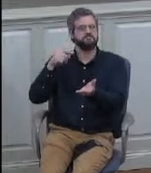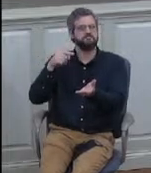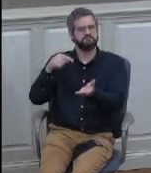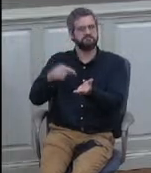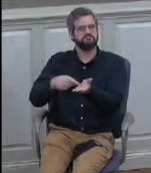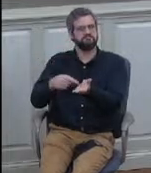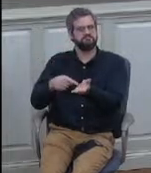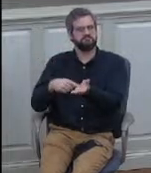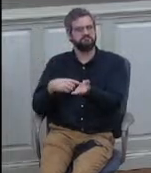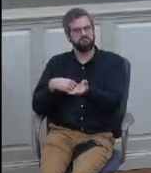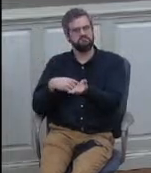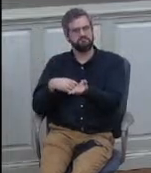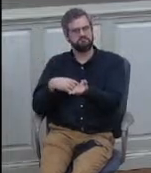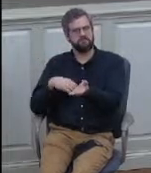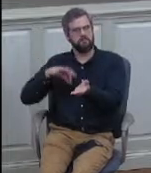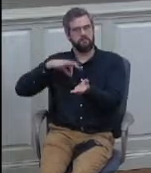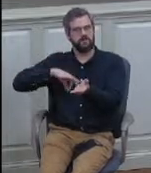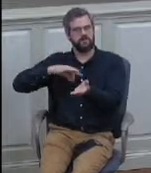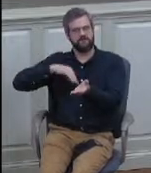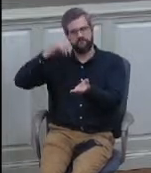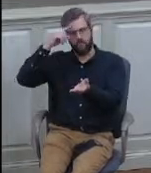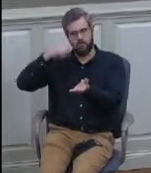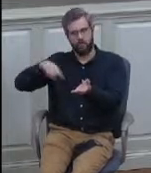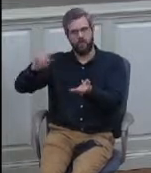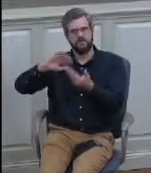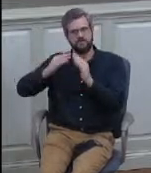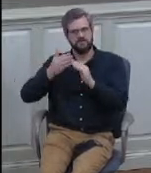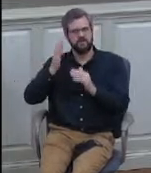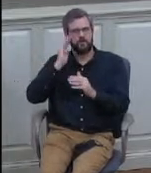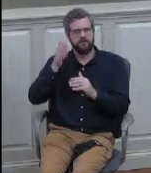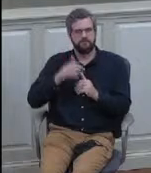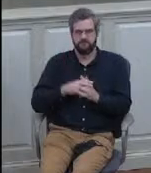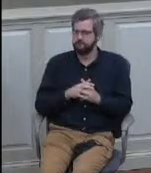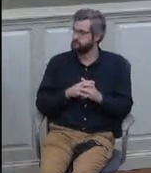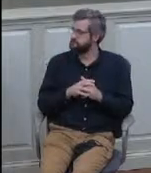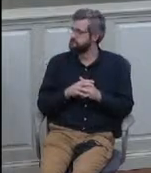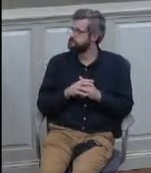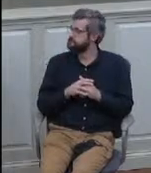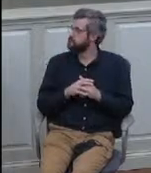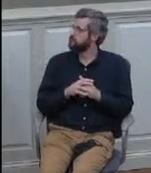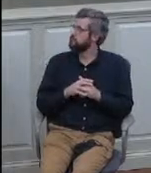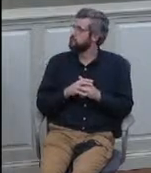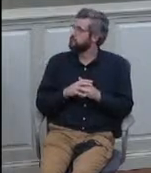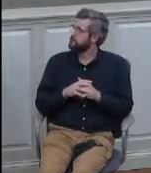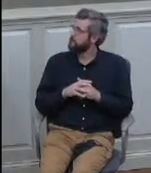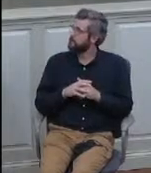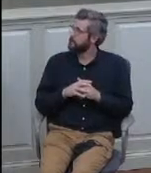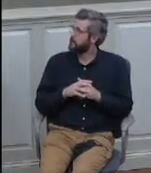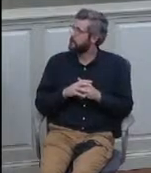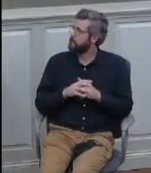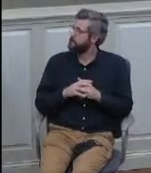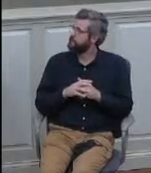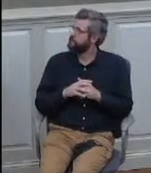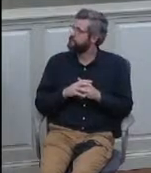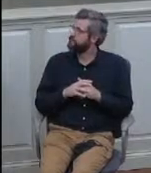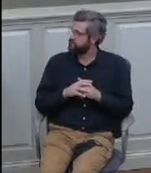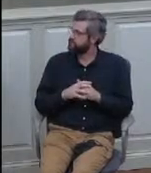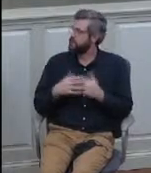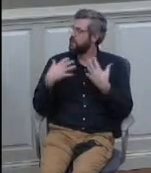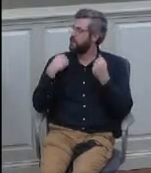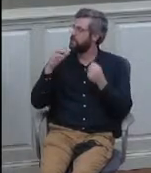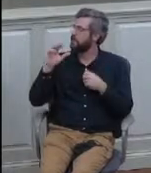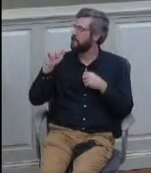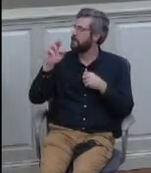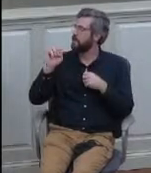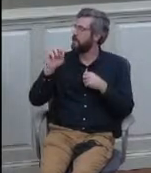well, you know, well benefited to the city as an organization. Okay, now healthcare update, and I want to show some numbers with